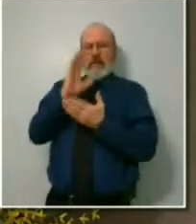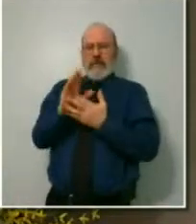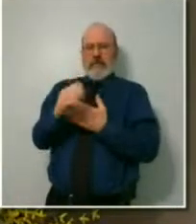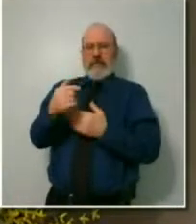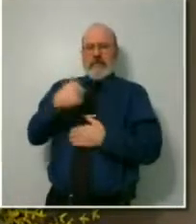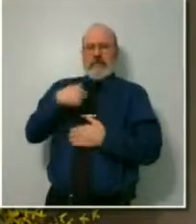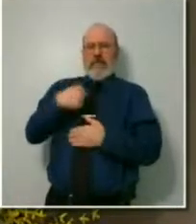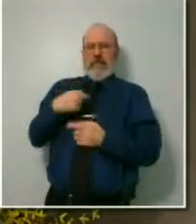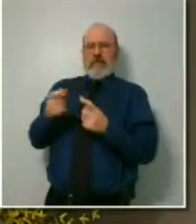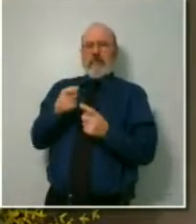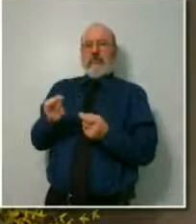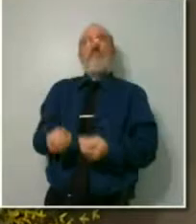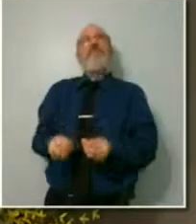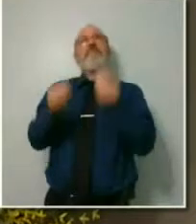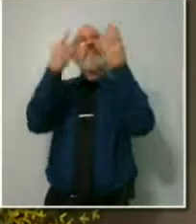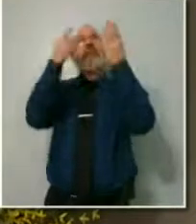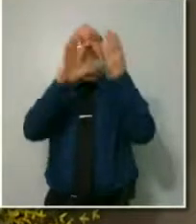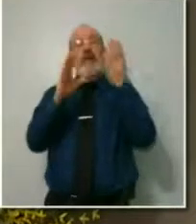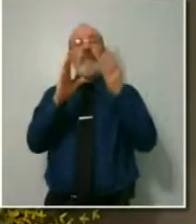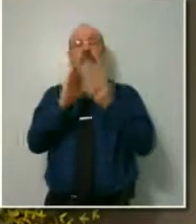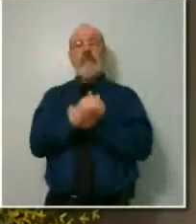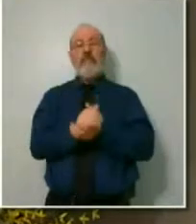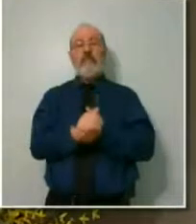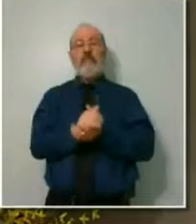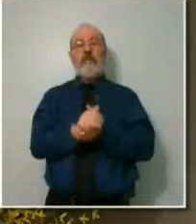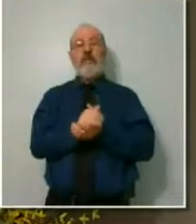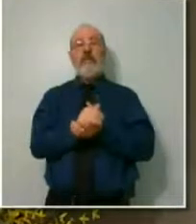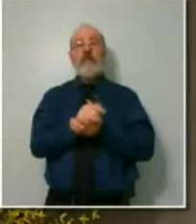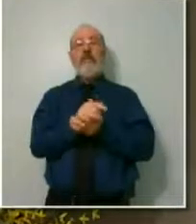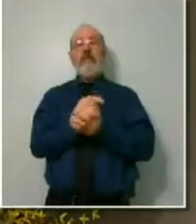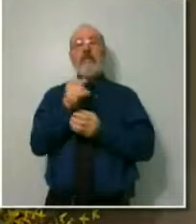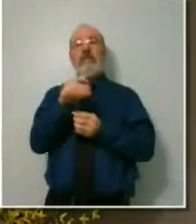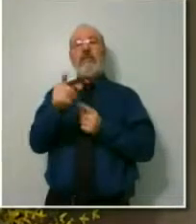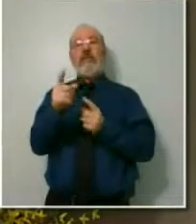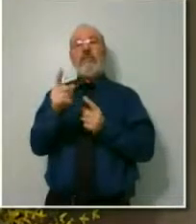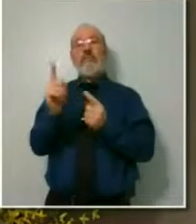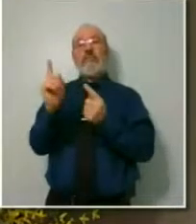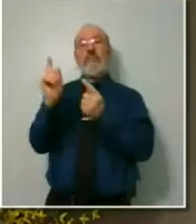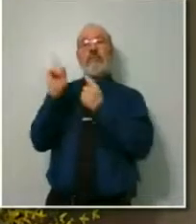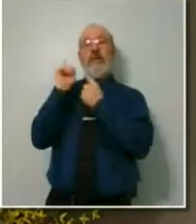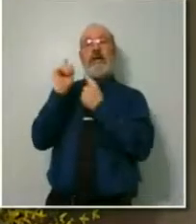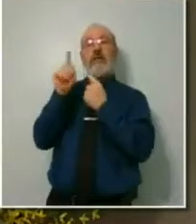control. Do you know, if you will go back for a moment to the day you were born,